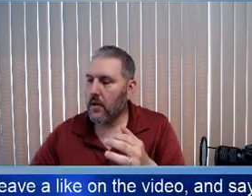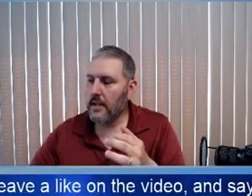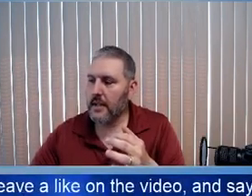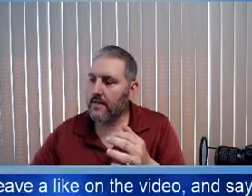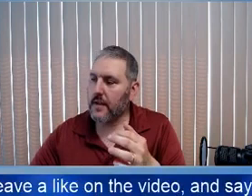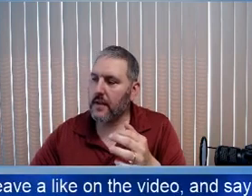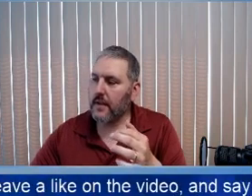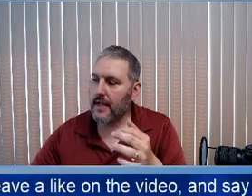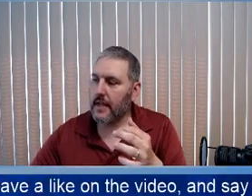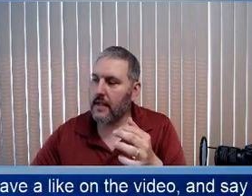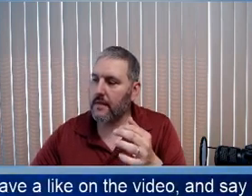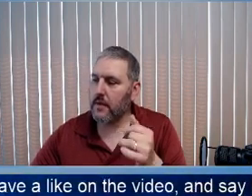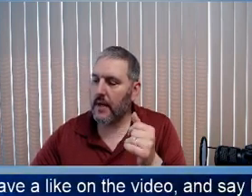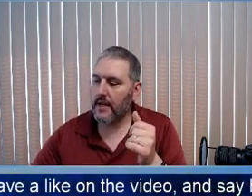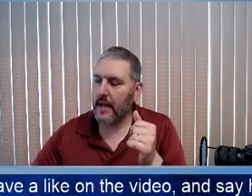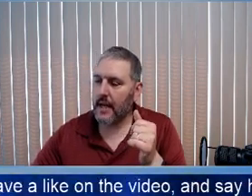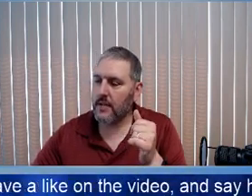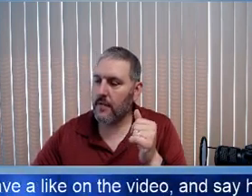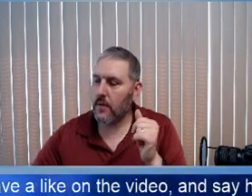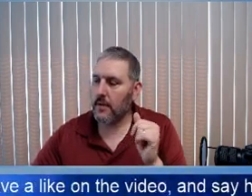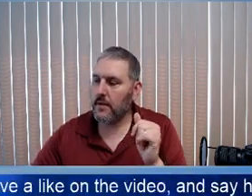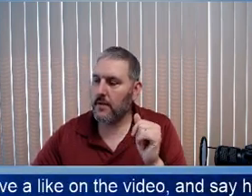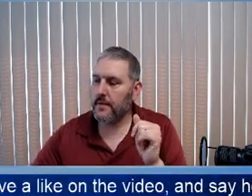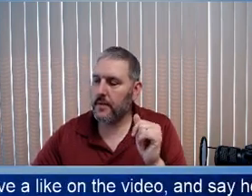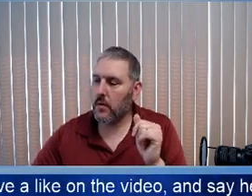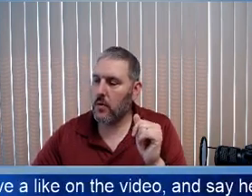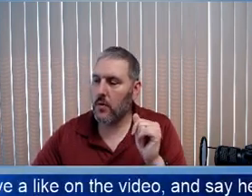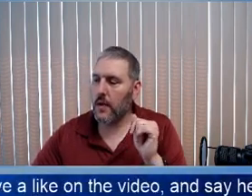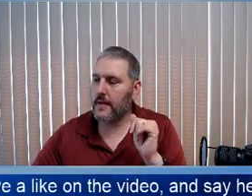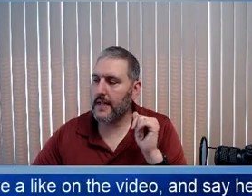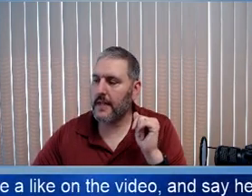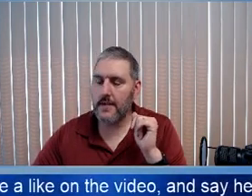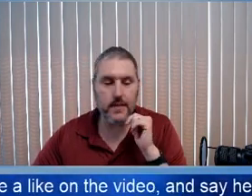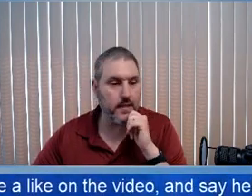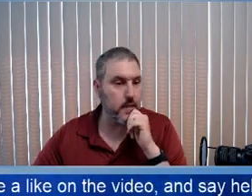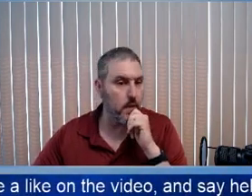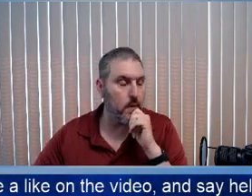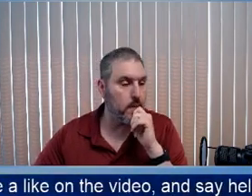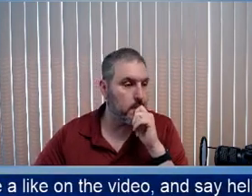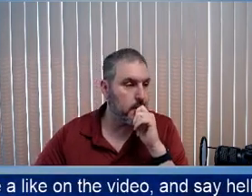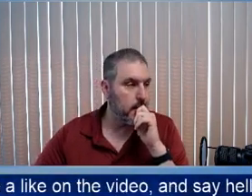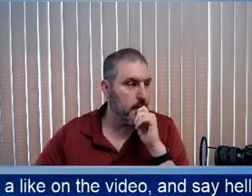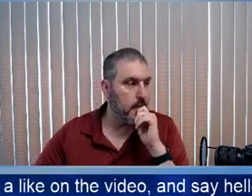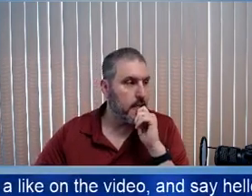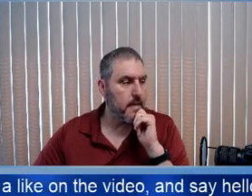He already did forgive it, Kayla, if you asked for it. Don't hold on to that. Just let it go.